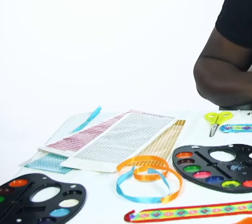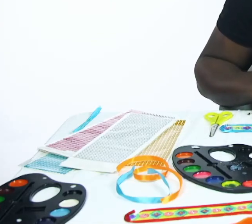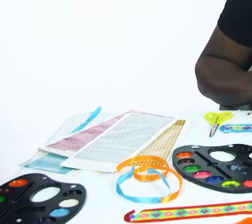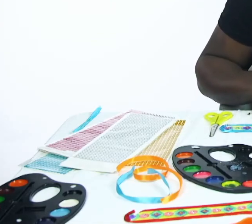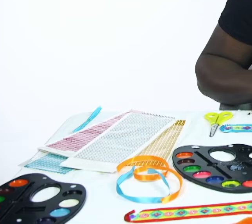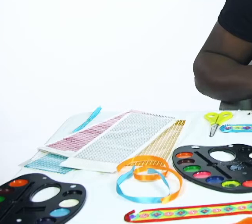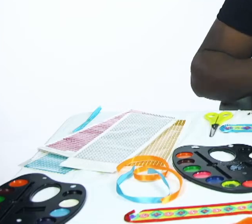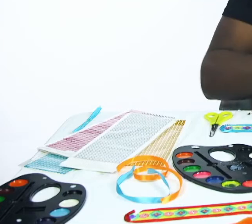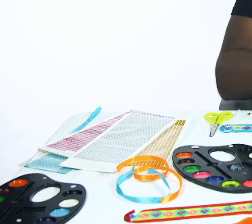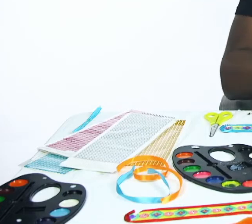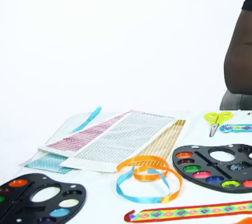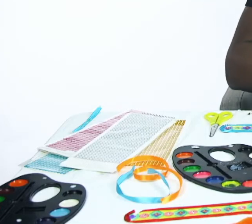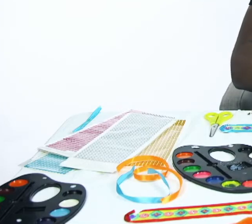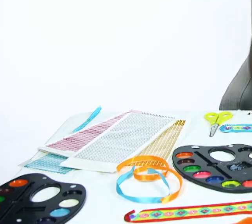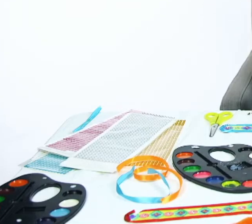with